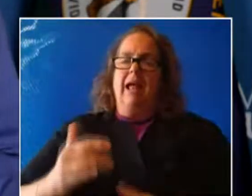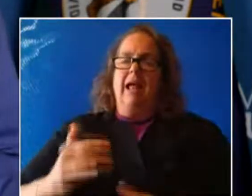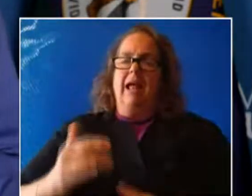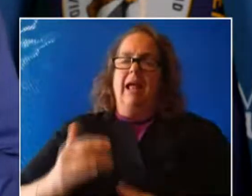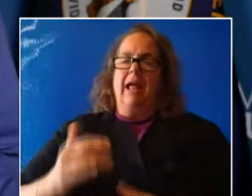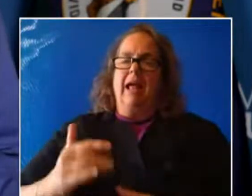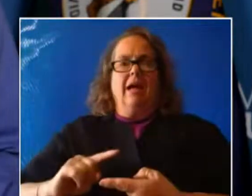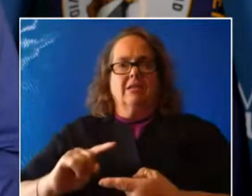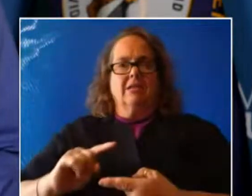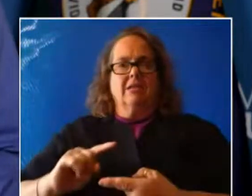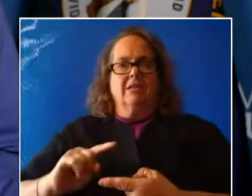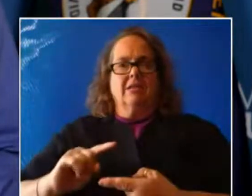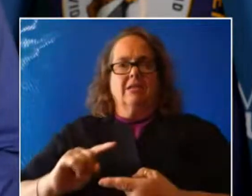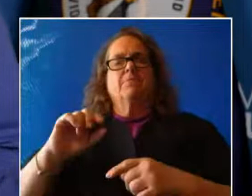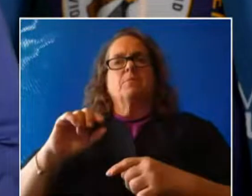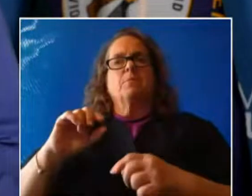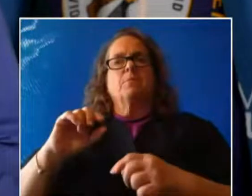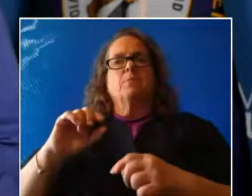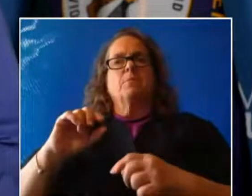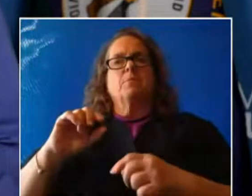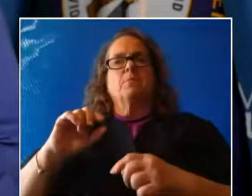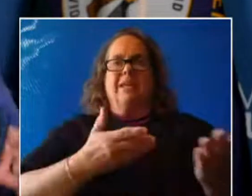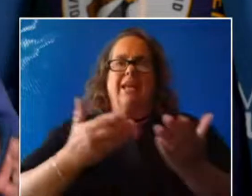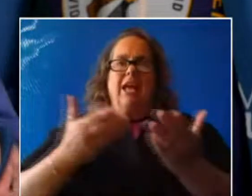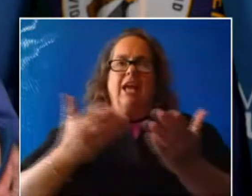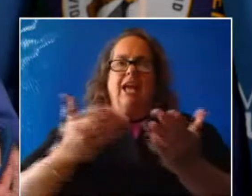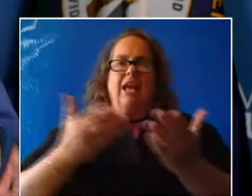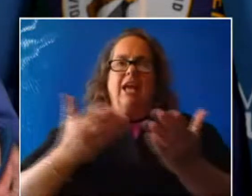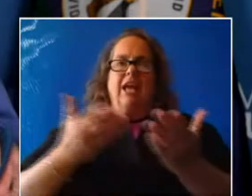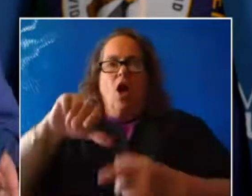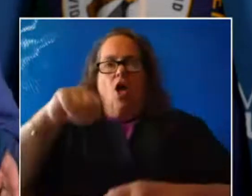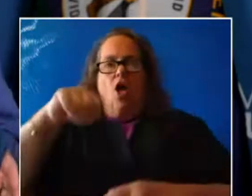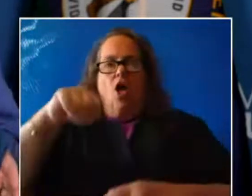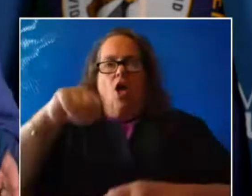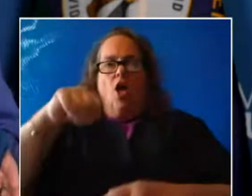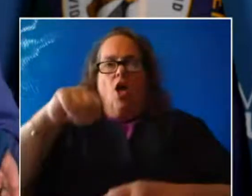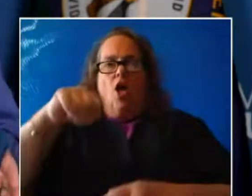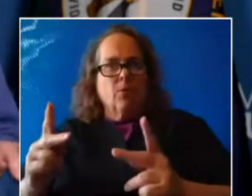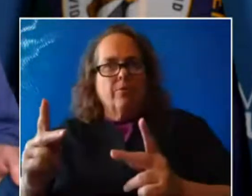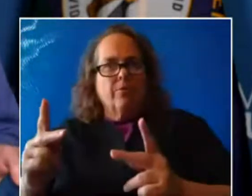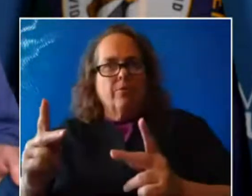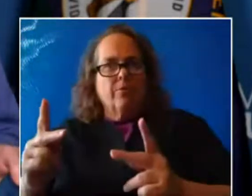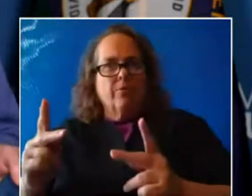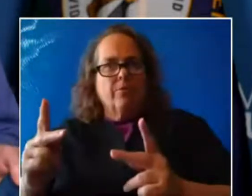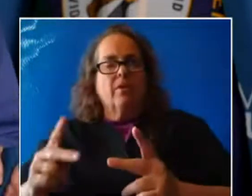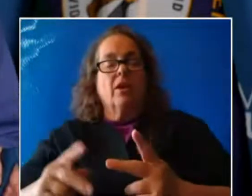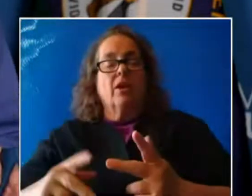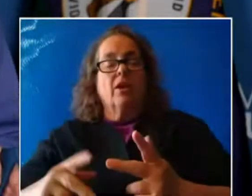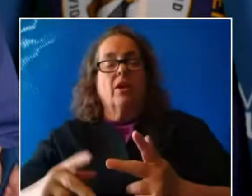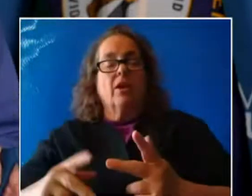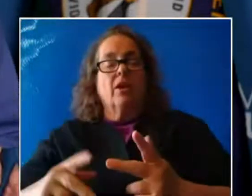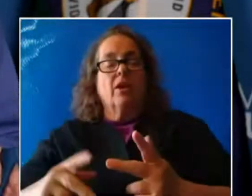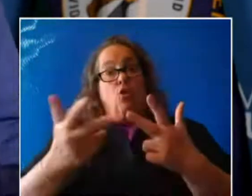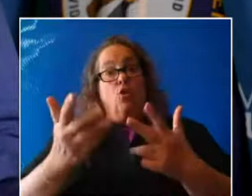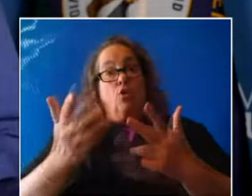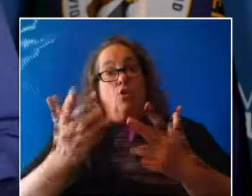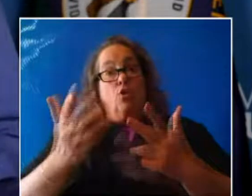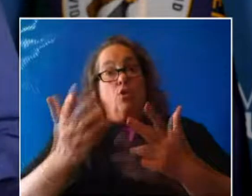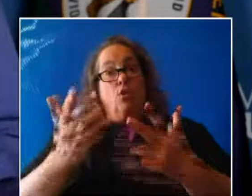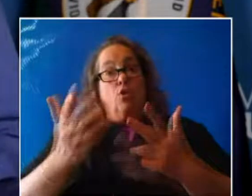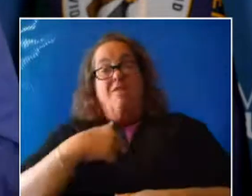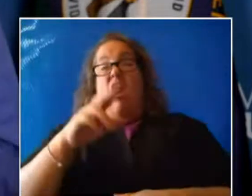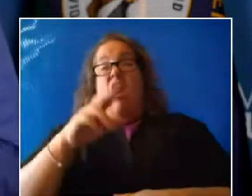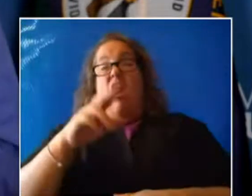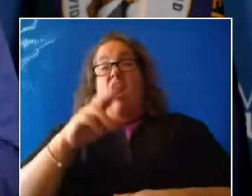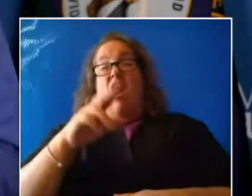So that will help with transmission as well. The third part of this is if you have an unvaccinated person, even someone who